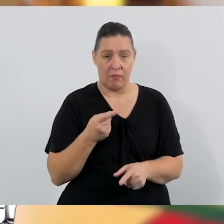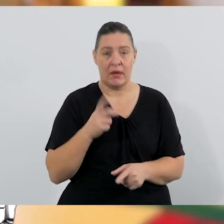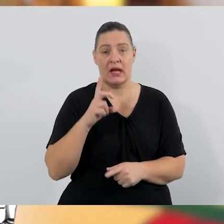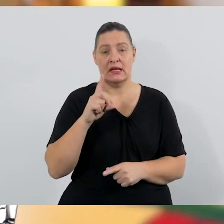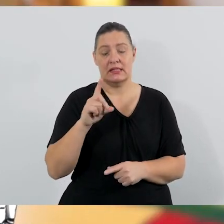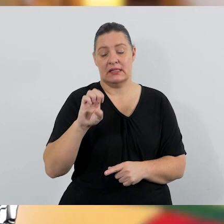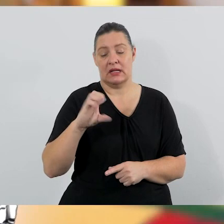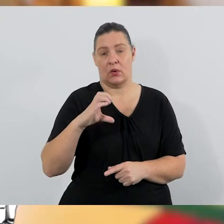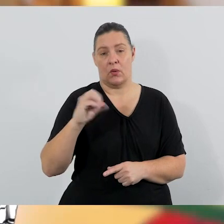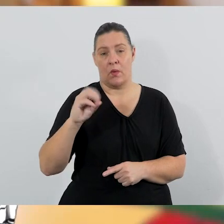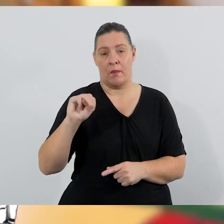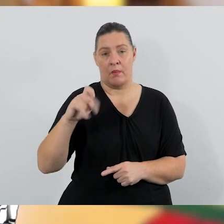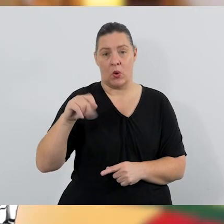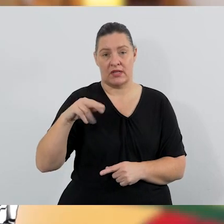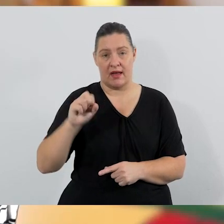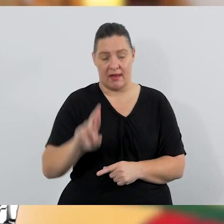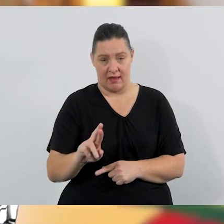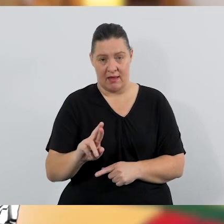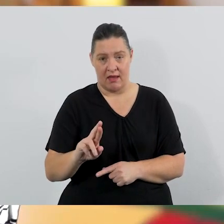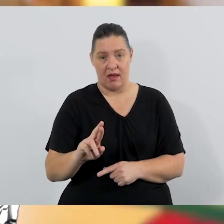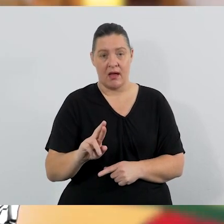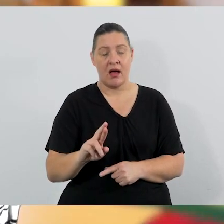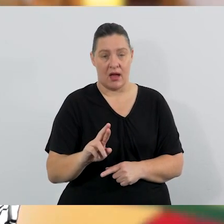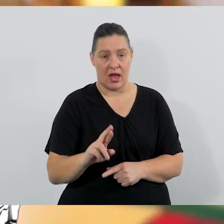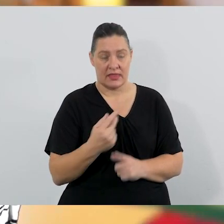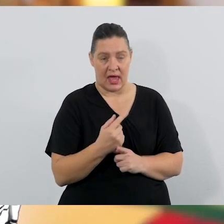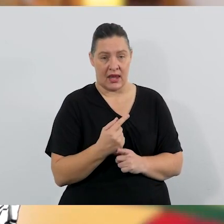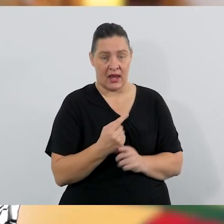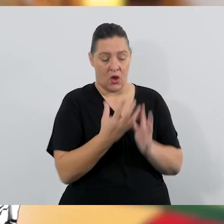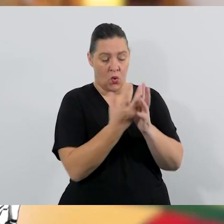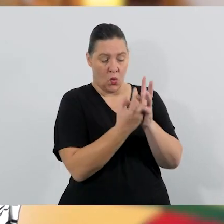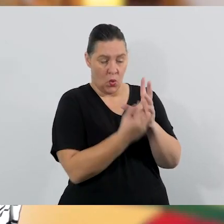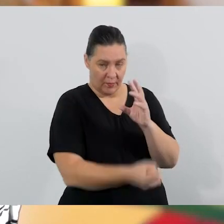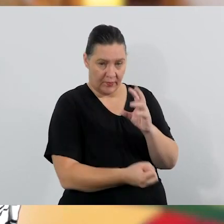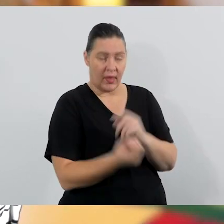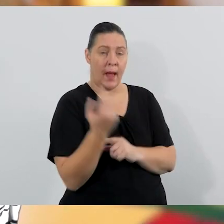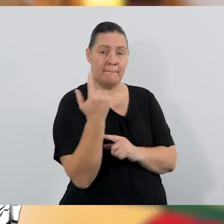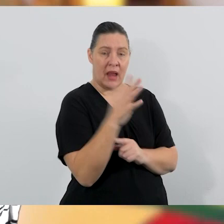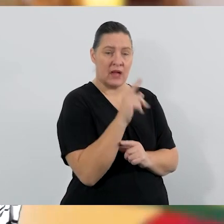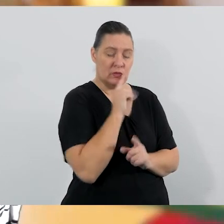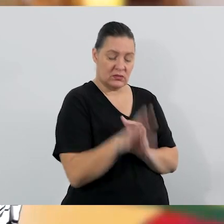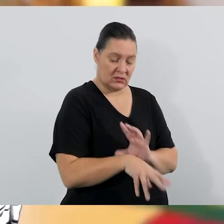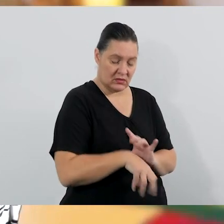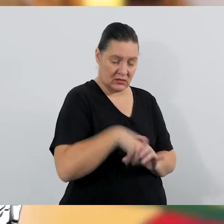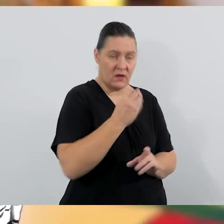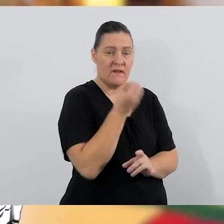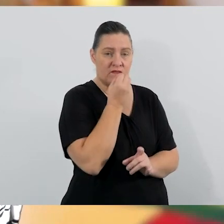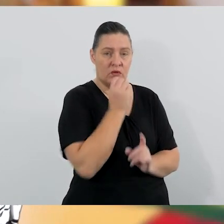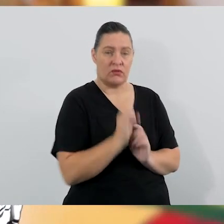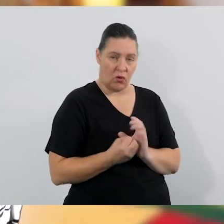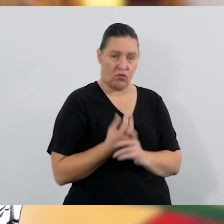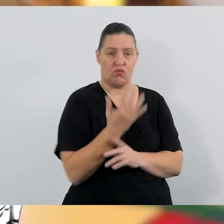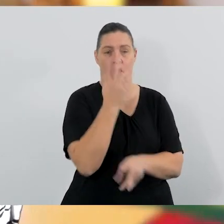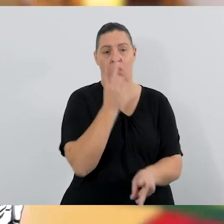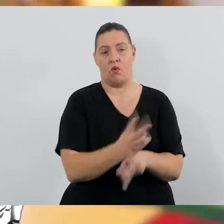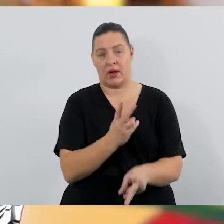the decomposers will then be absorbed into the soil, and then plants will use these remains as nutrients in order for them to